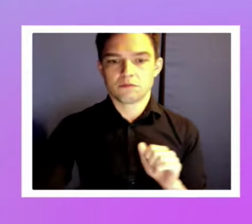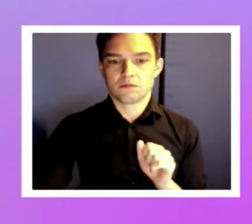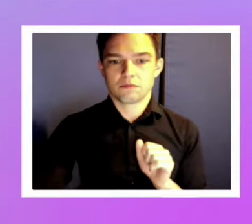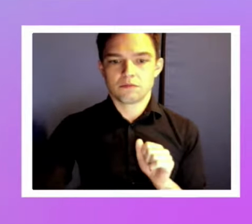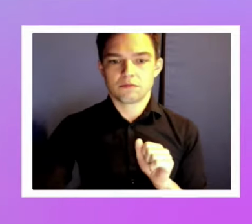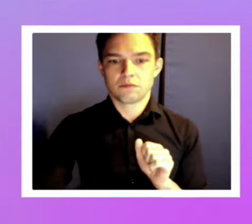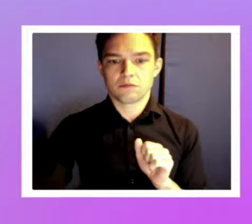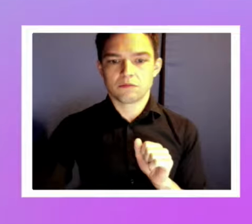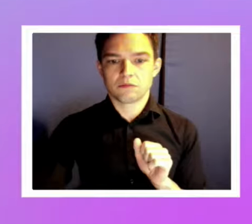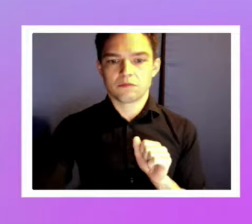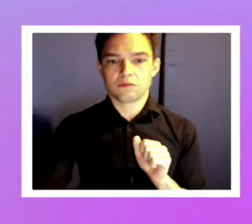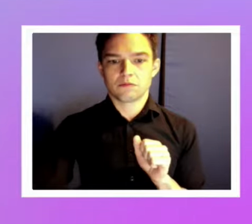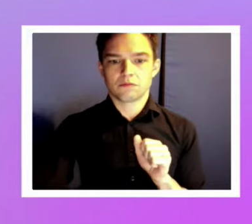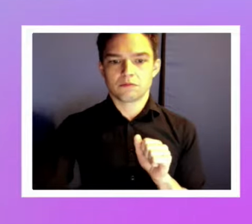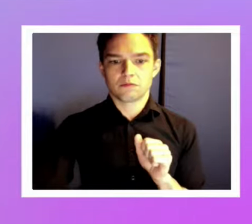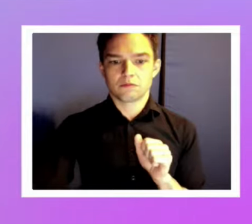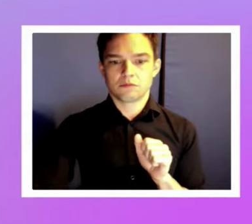solve this